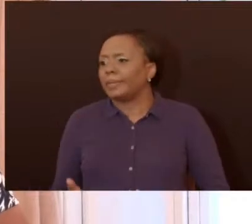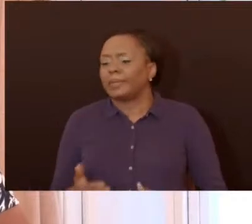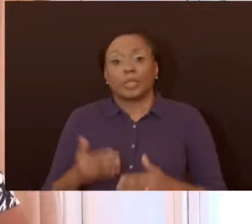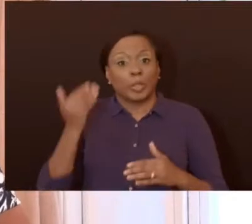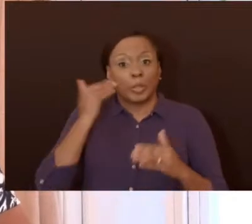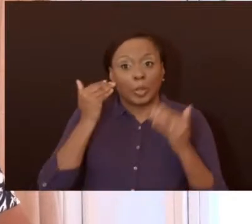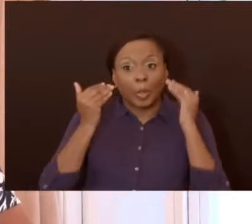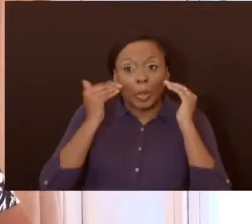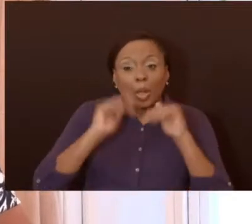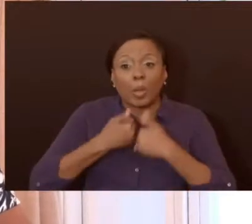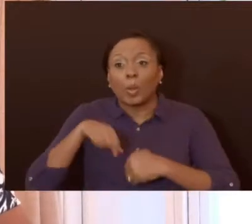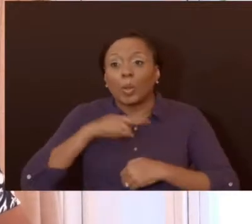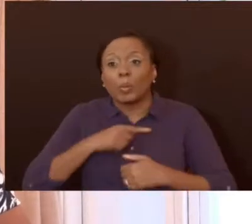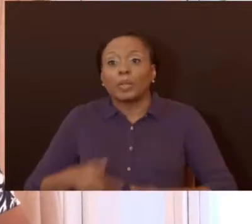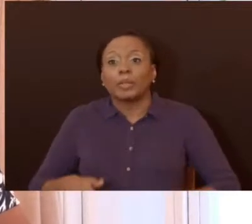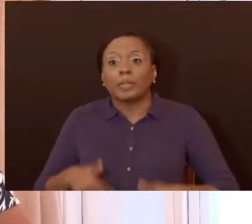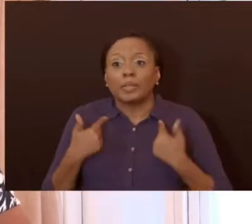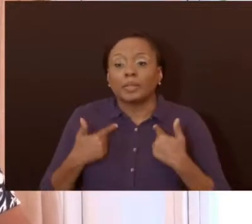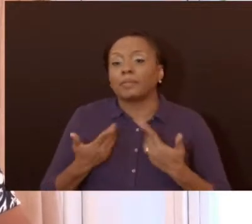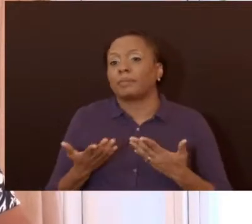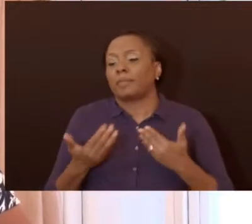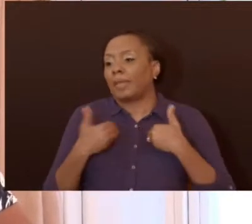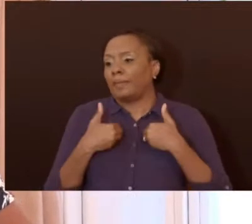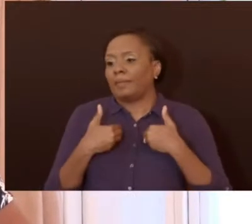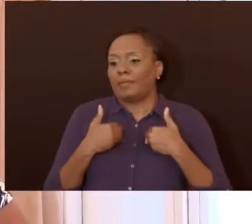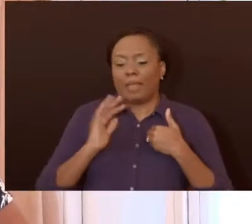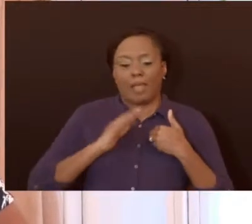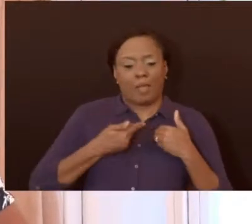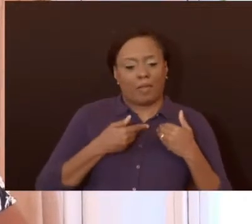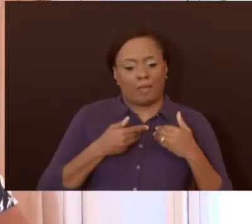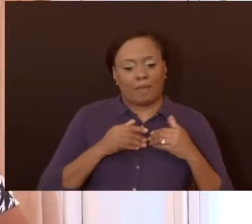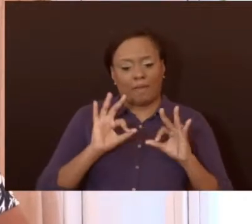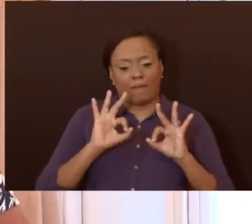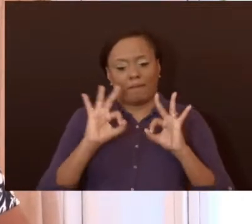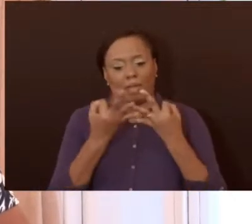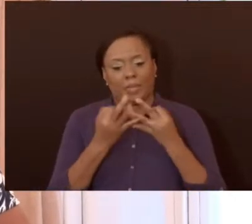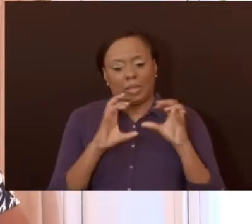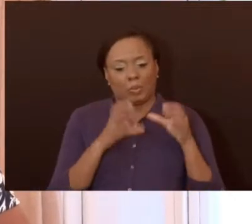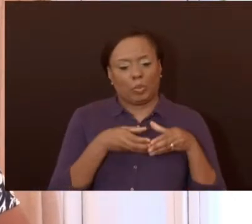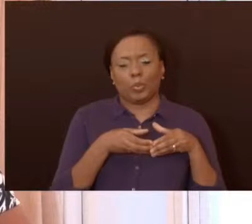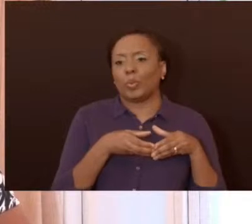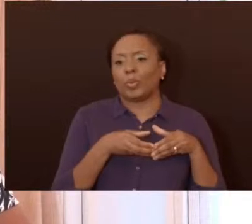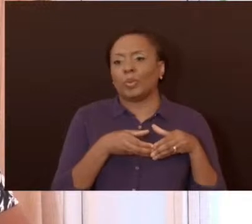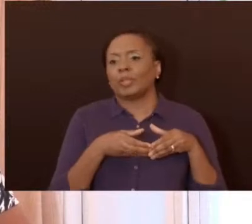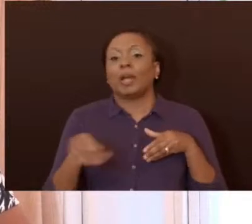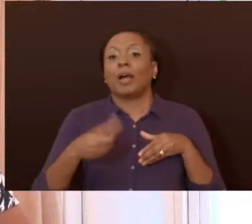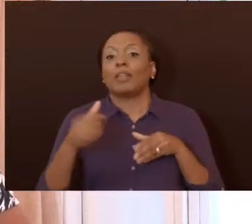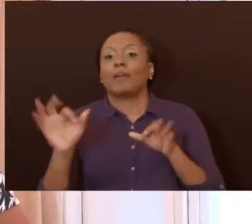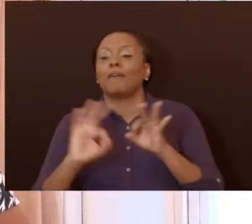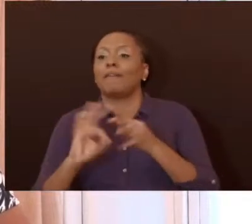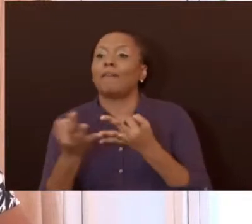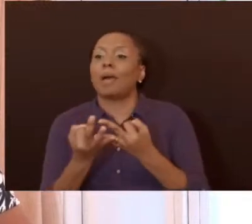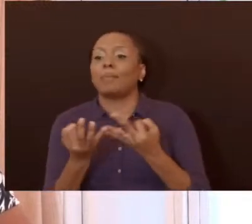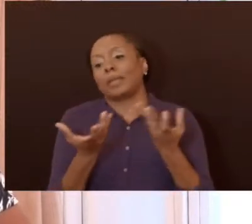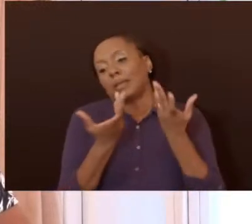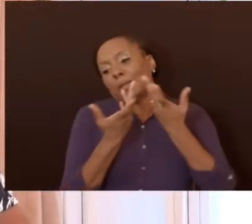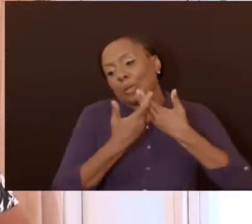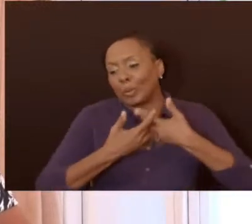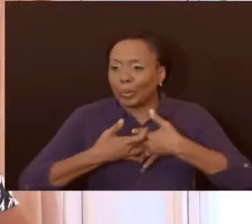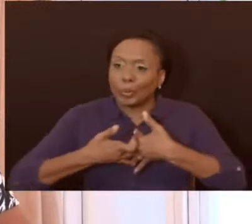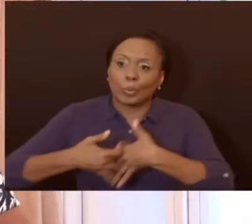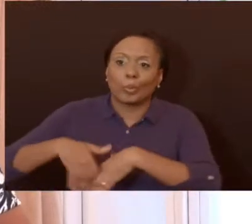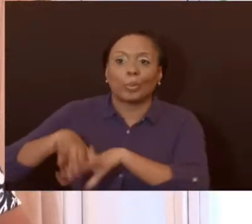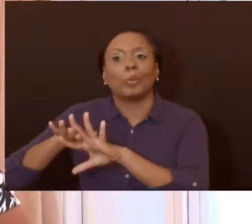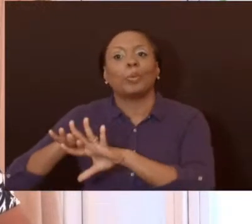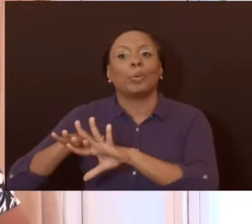reality. Because we have our core families, and then we have the extended families, many of whom are have vulnerable persons such as